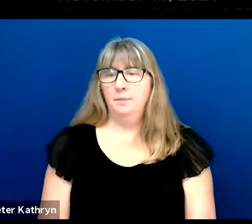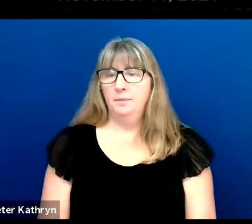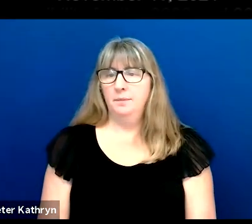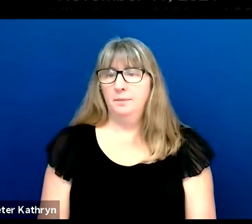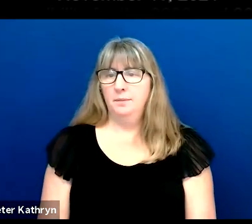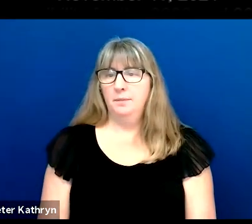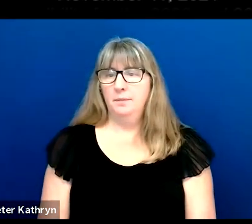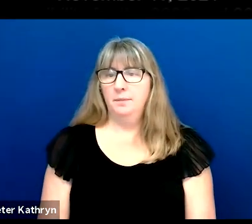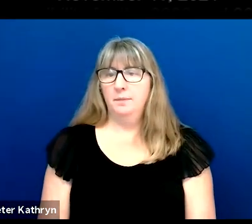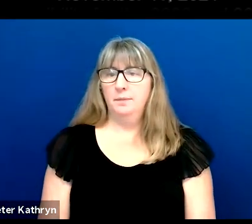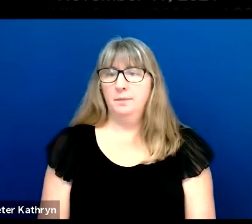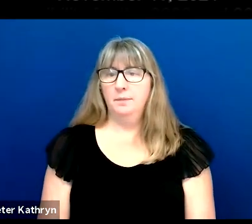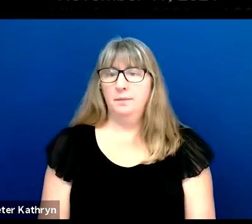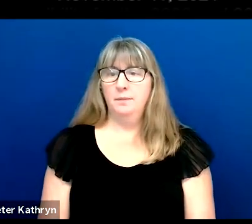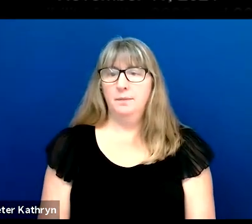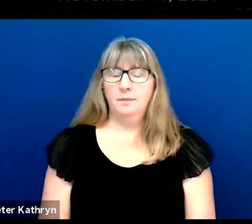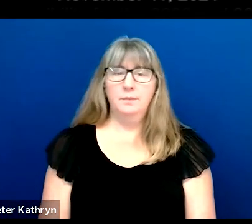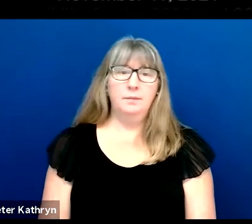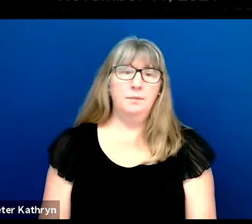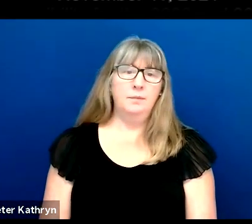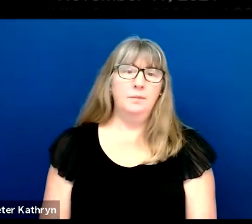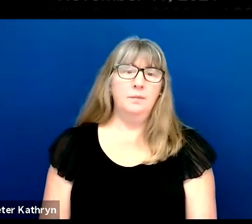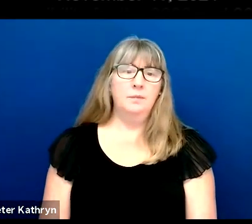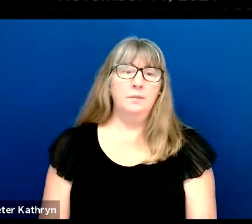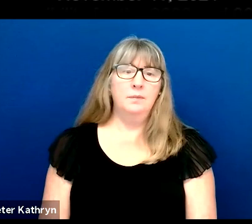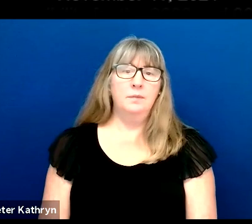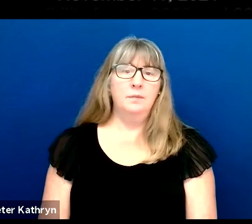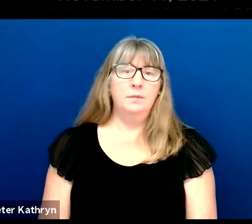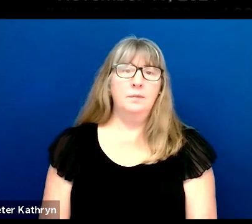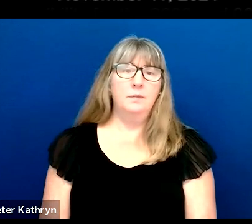And and by extension,